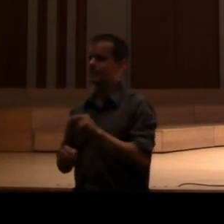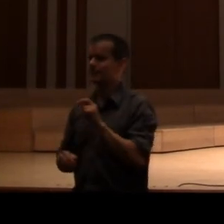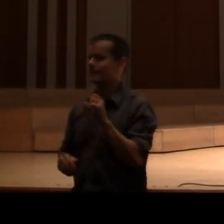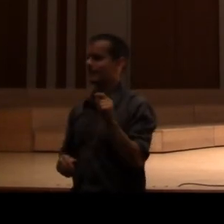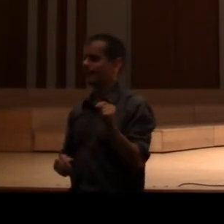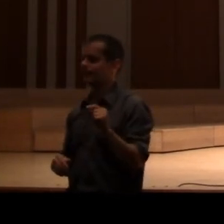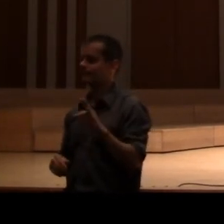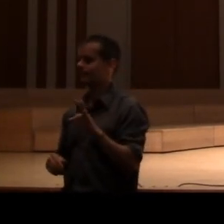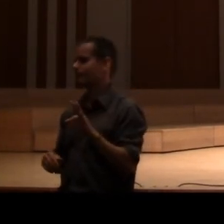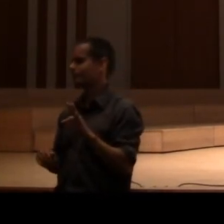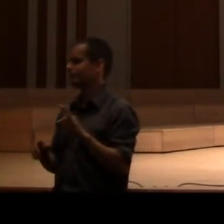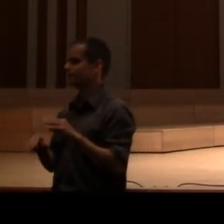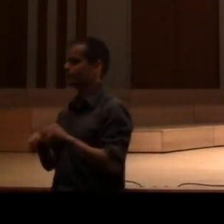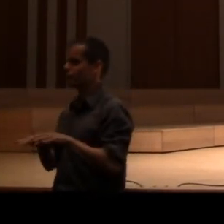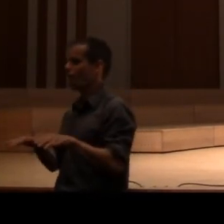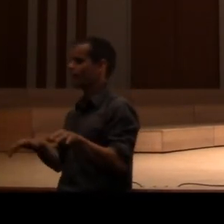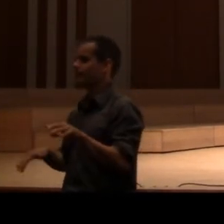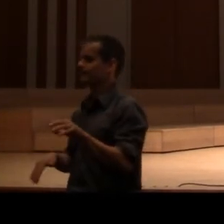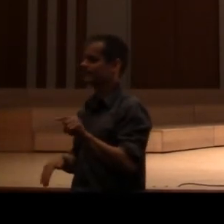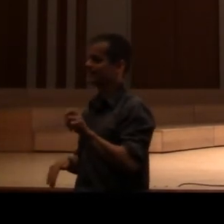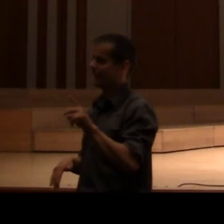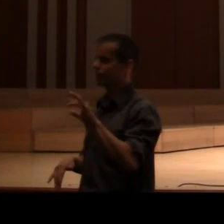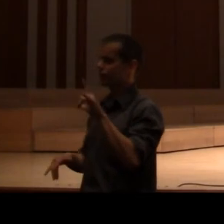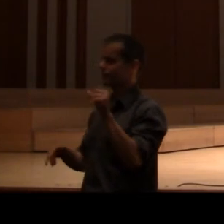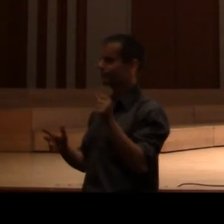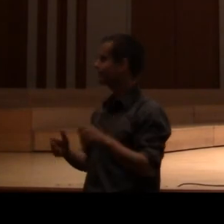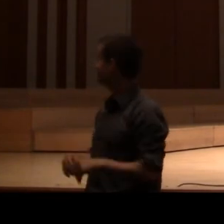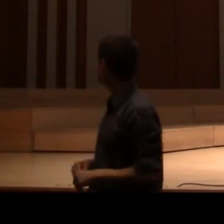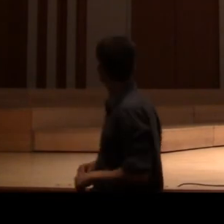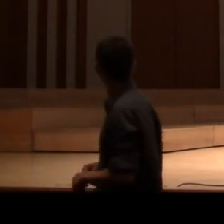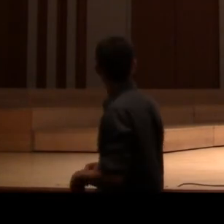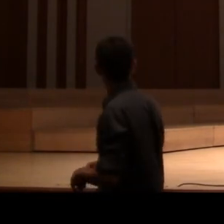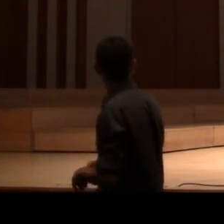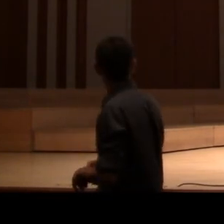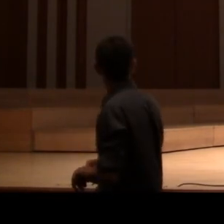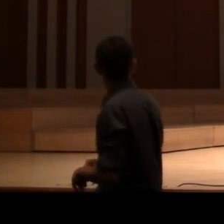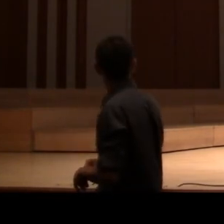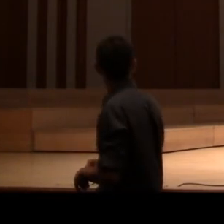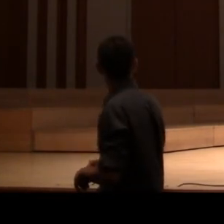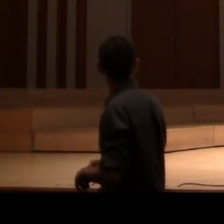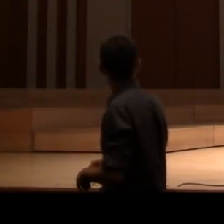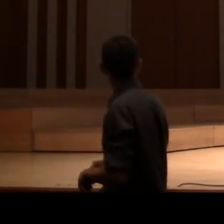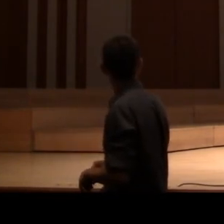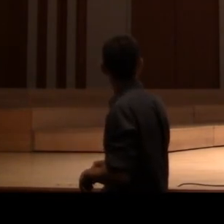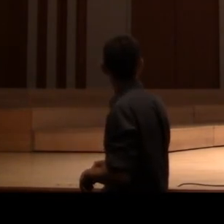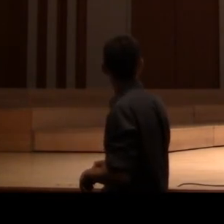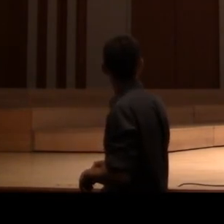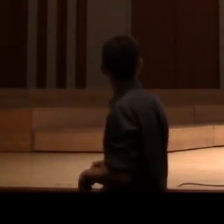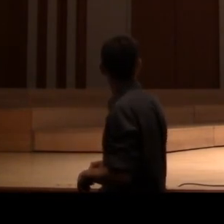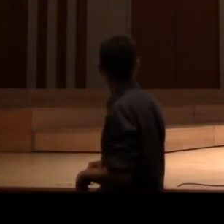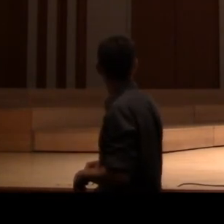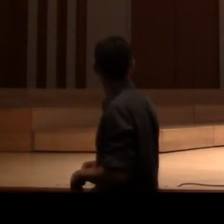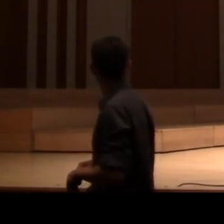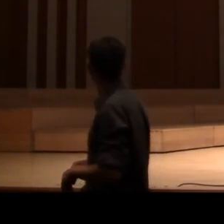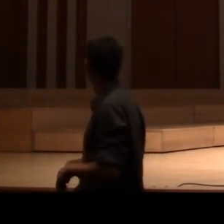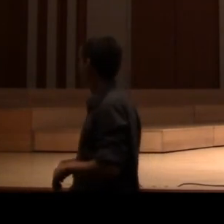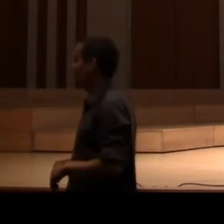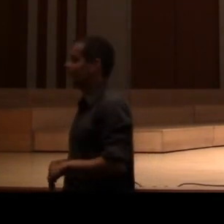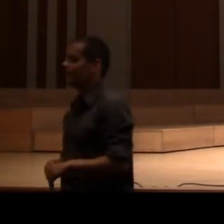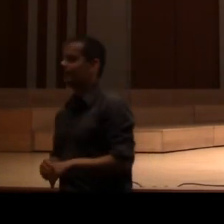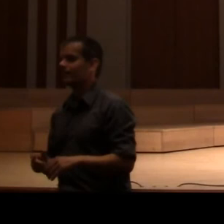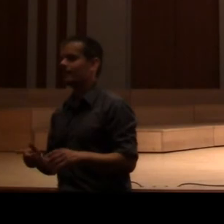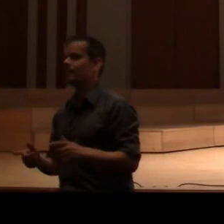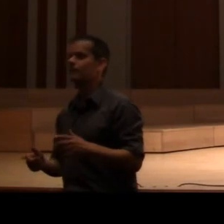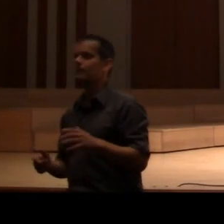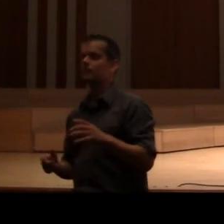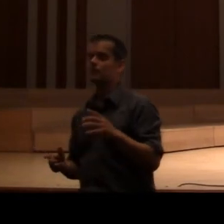Okay, tendrils isn't like the right word. Okay, so actually this is sort of what I mean. Usually I wouldn't be quite so nervous about the first sentence, but working